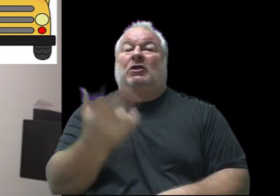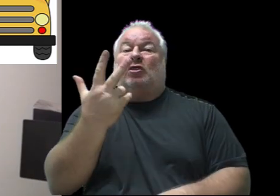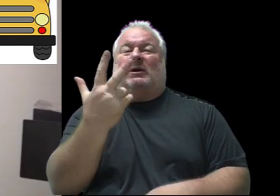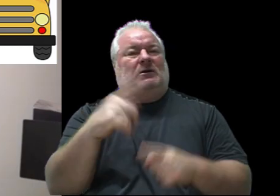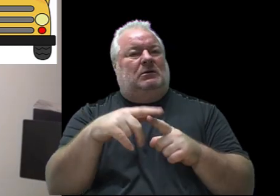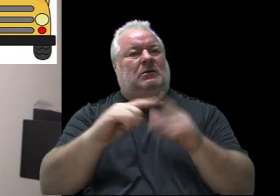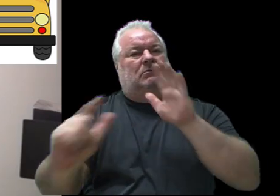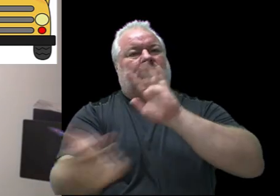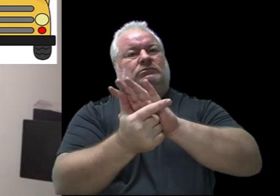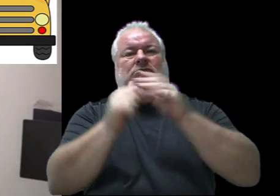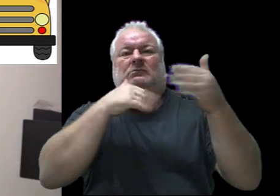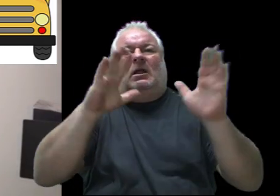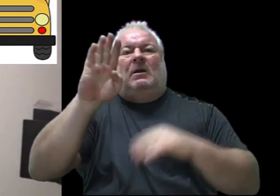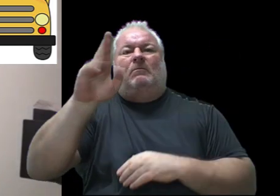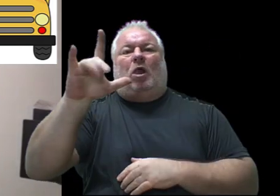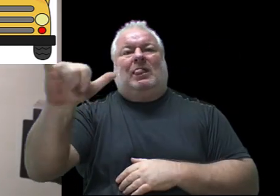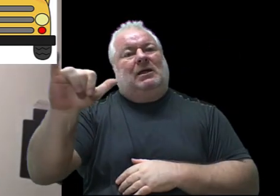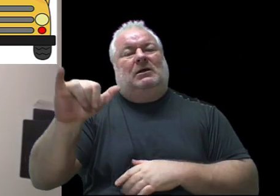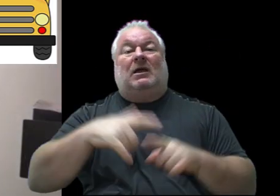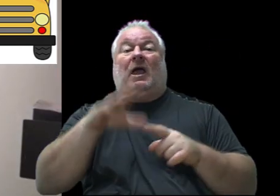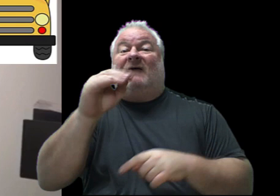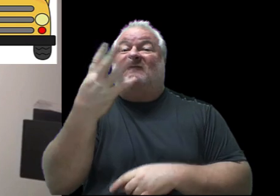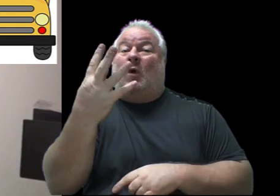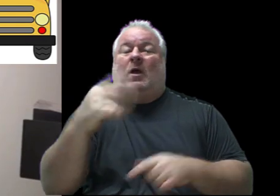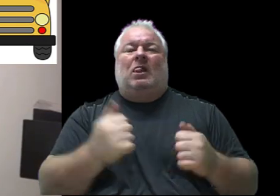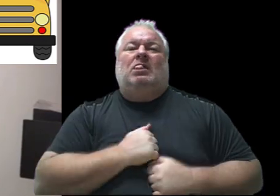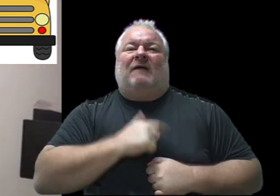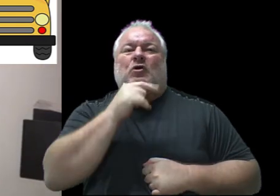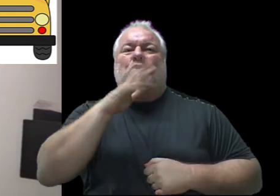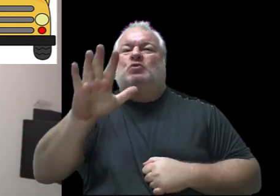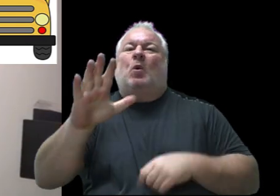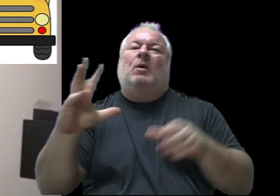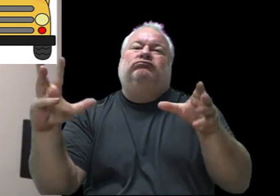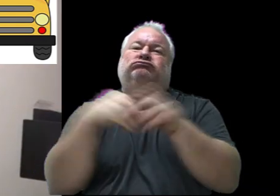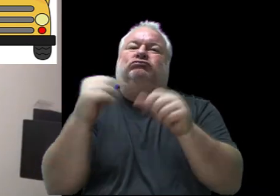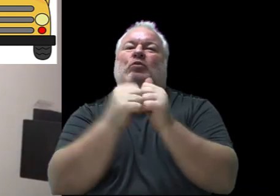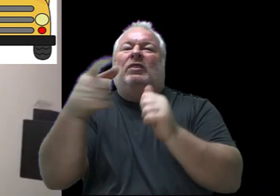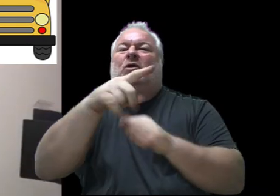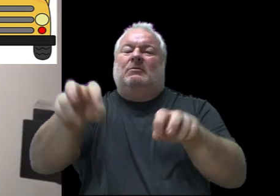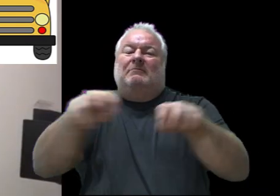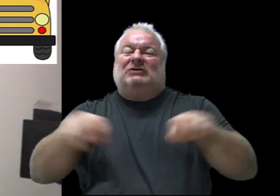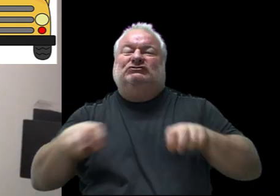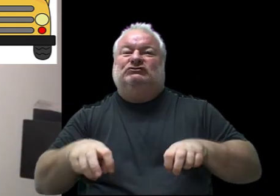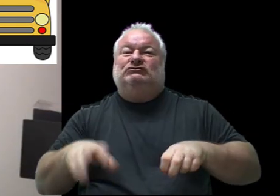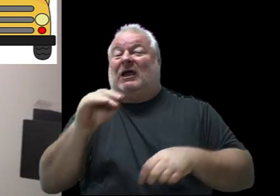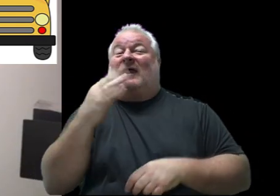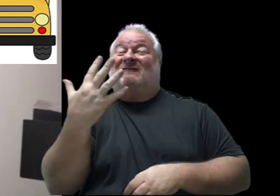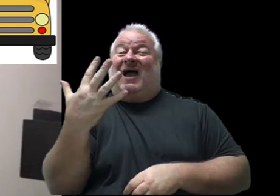no bullies allowed. Number 4, love your passengers. And number 5, enjoy the